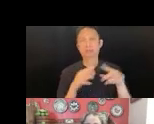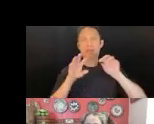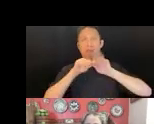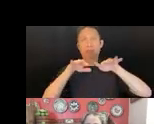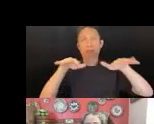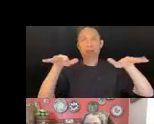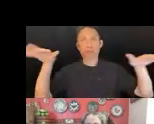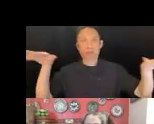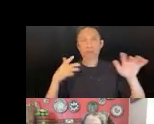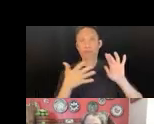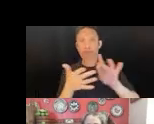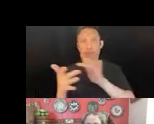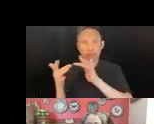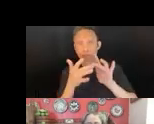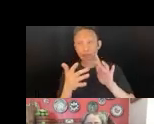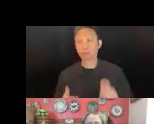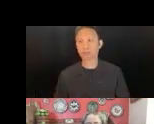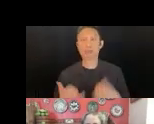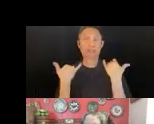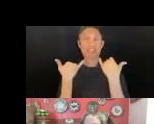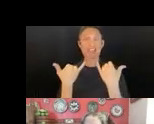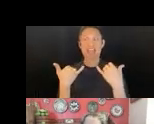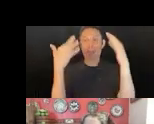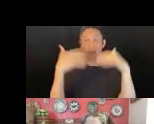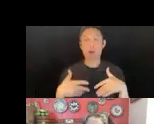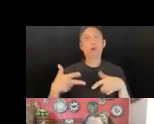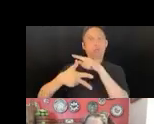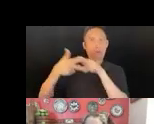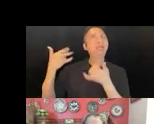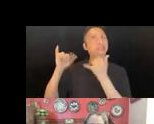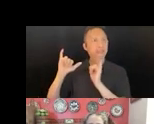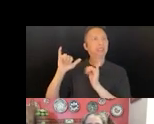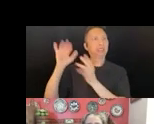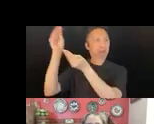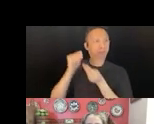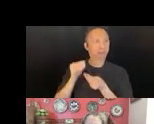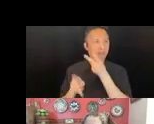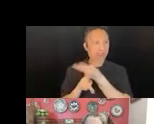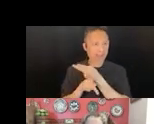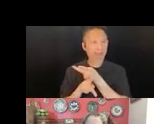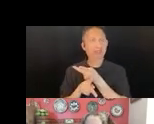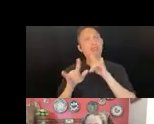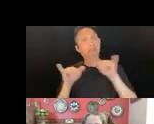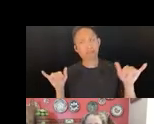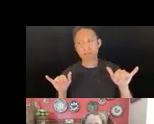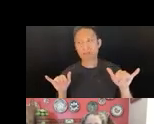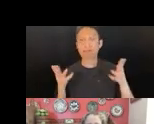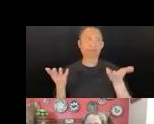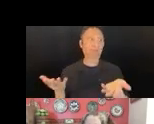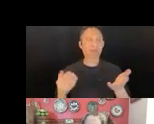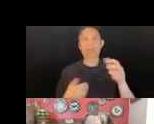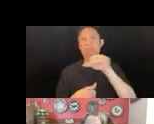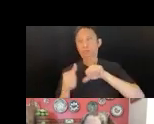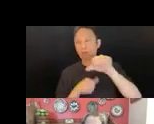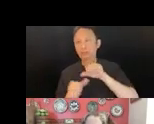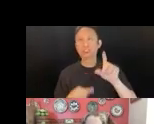networking. Now we have all of the above, but because of social and digital media, we can now speak directly